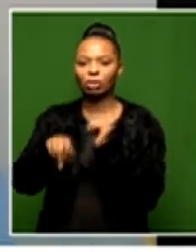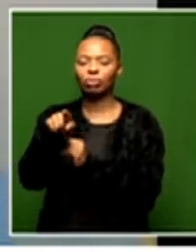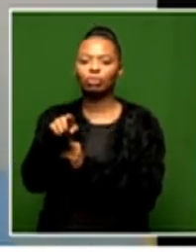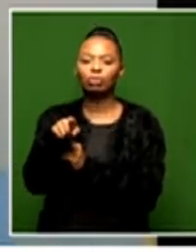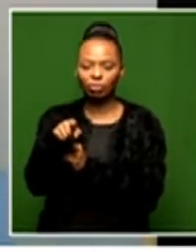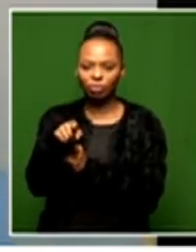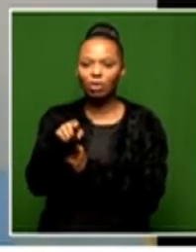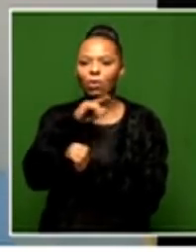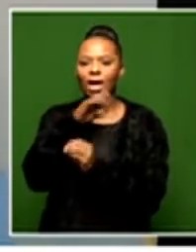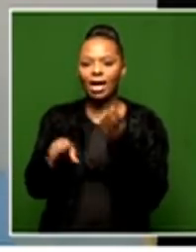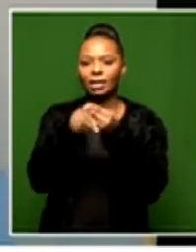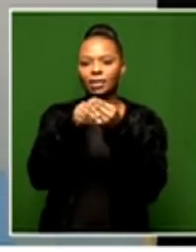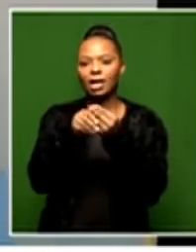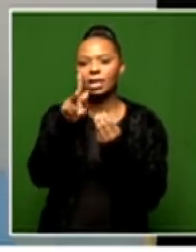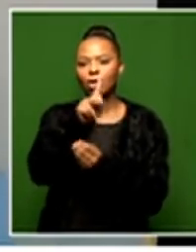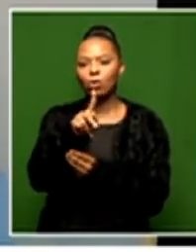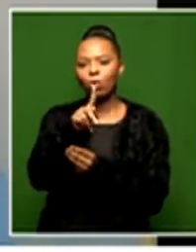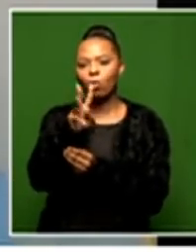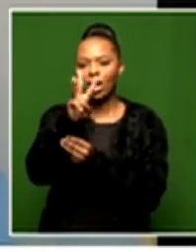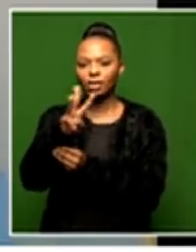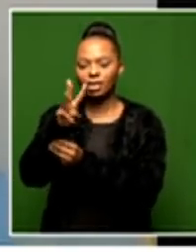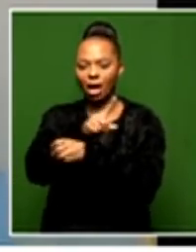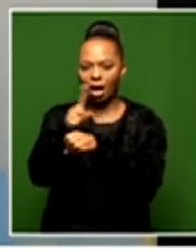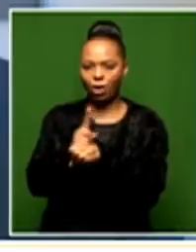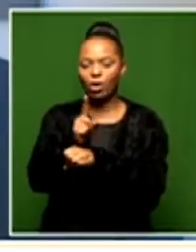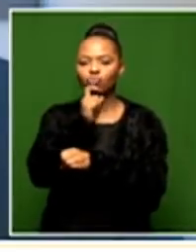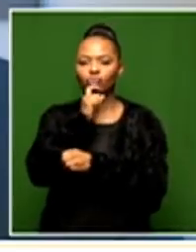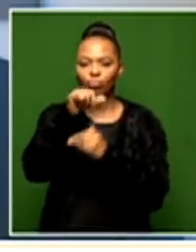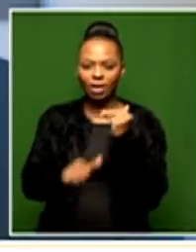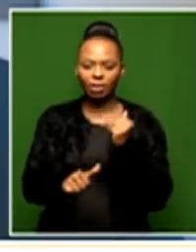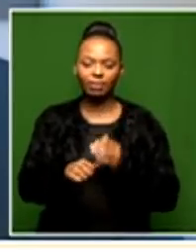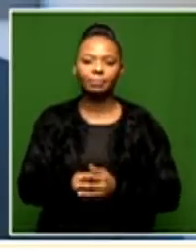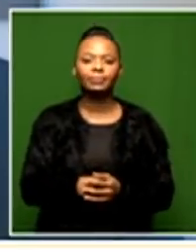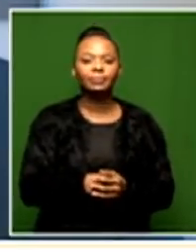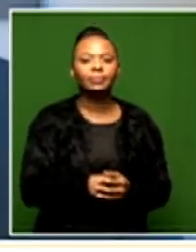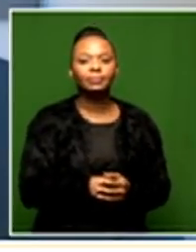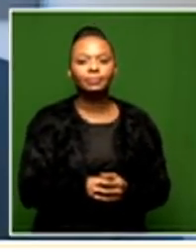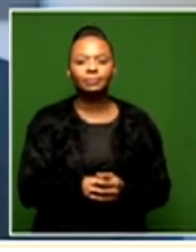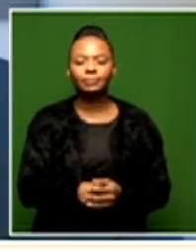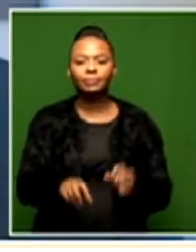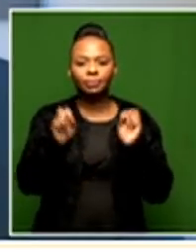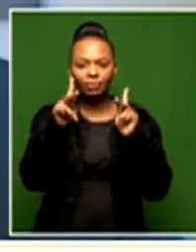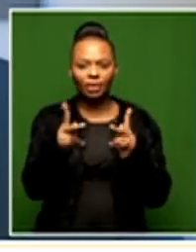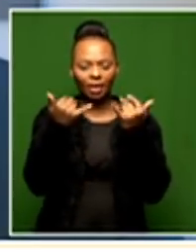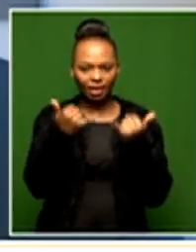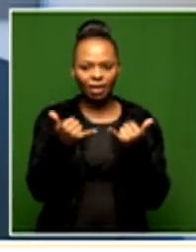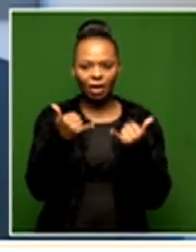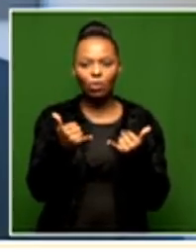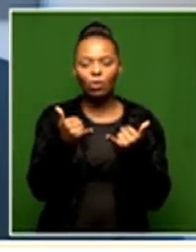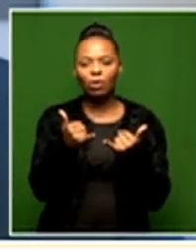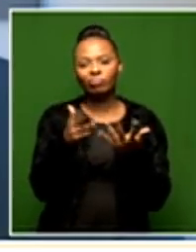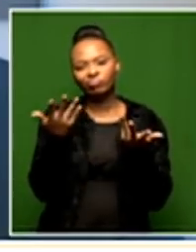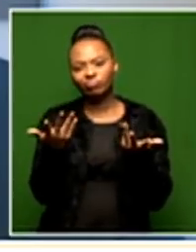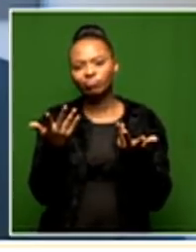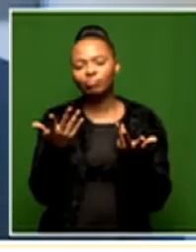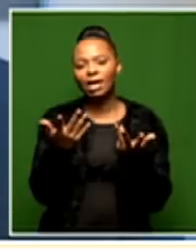each additional kilowatt hour used in the month. So just coming back to the rationale for Eskom